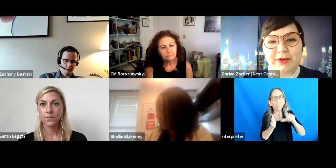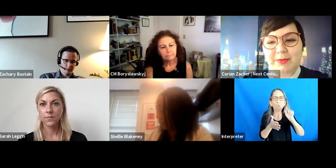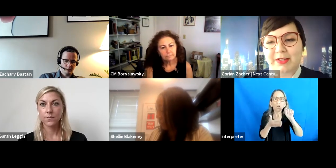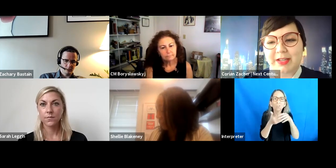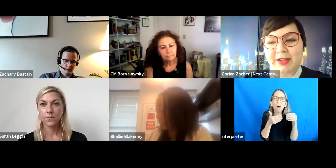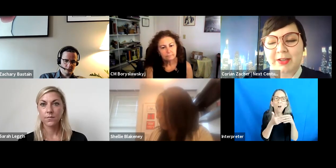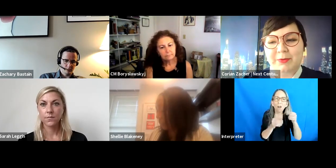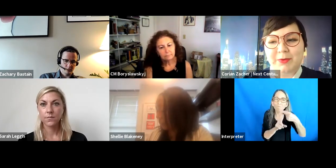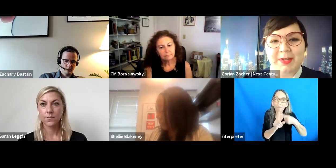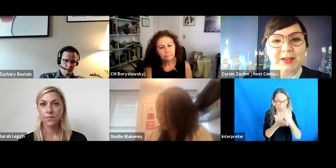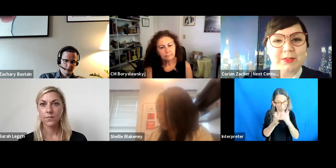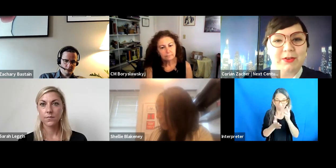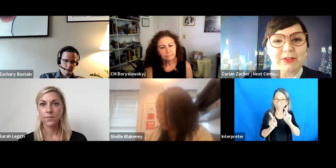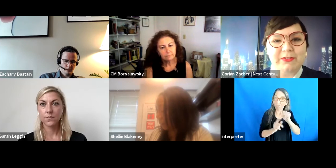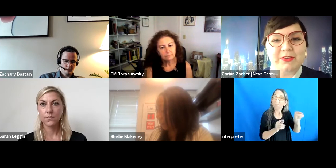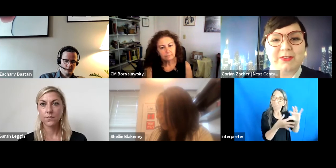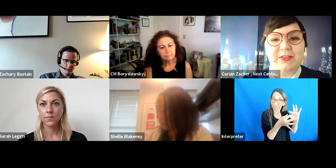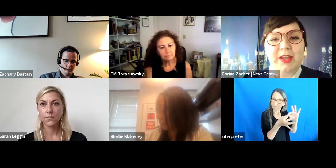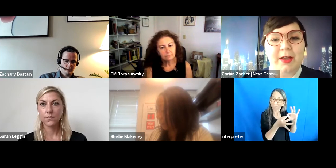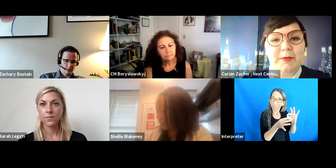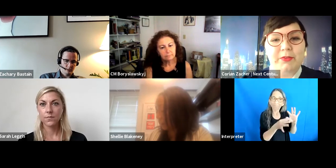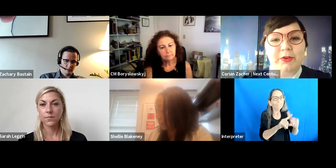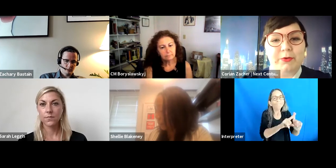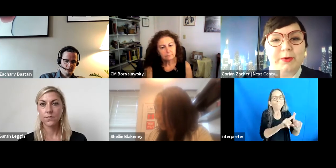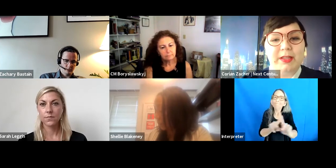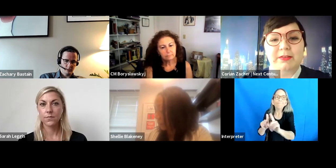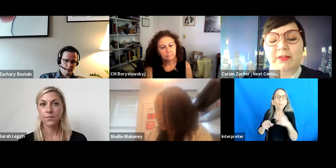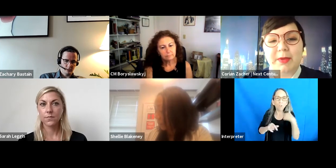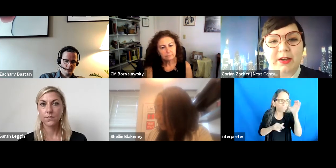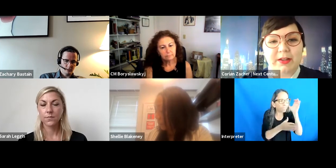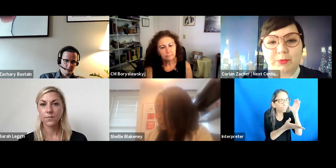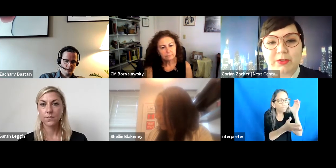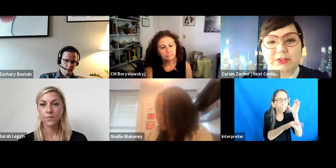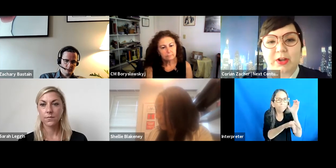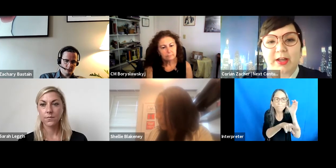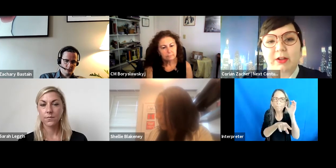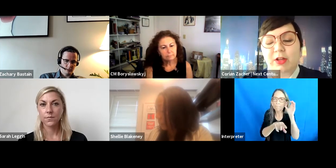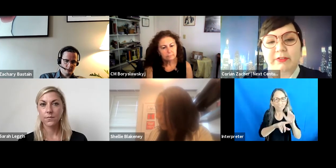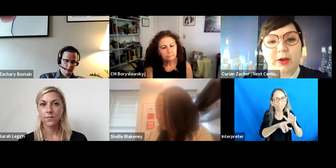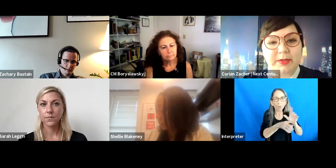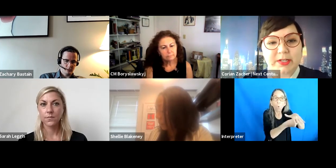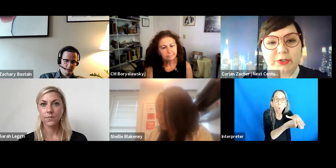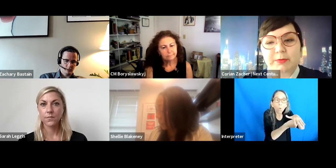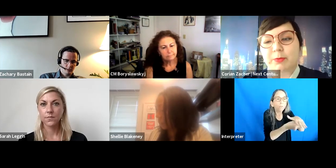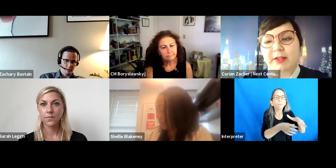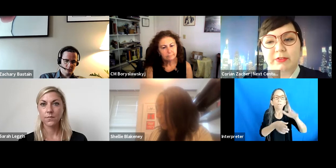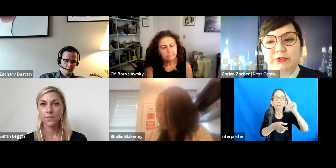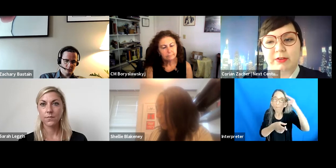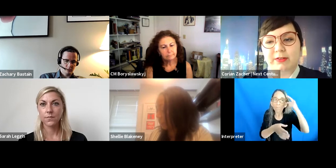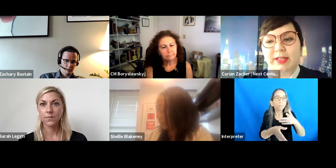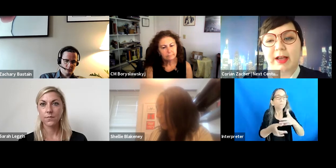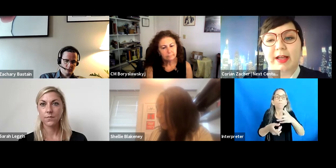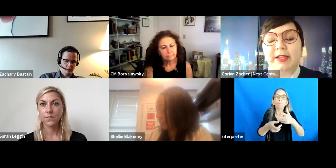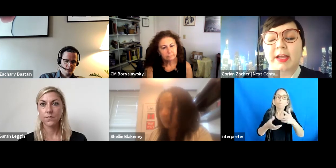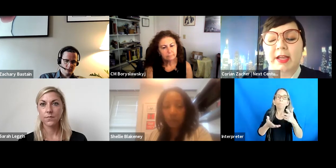kinds of affordability when we're meeting with local officials. So in some areas where there's not a lot of competition, prices